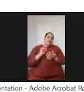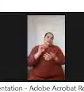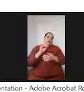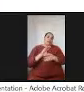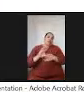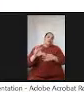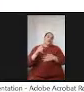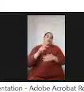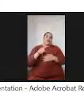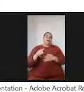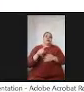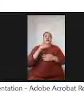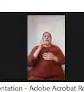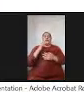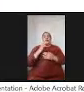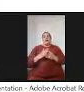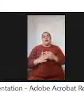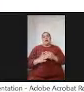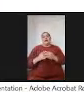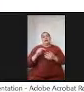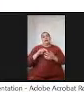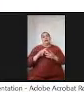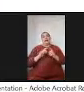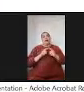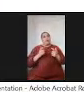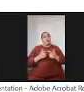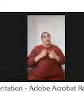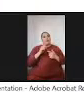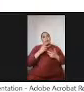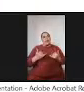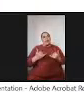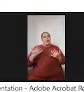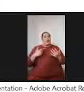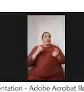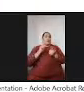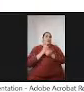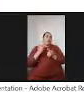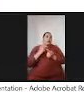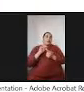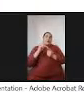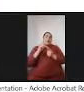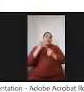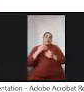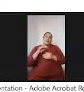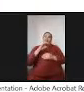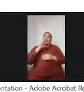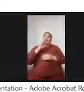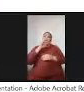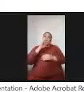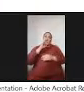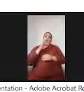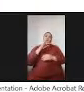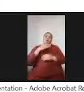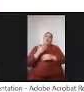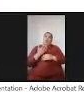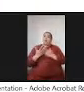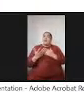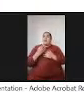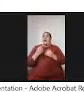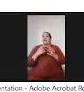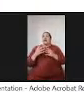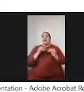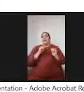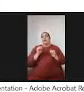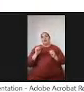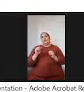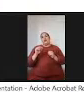that towards standing committees and where we're currently looking at whether that budget is sufficient or if there is any possible early